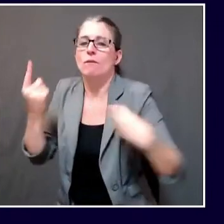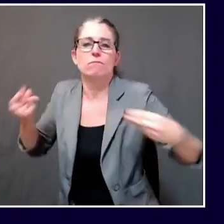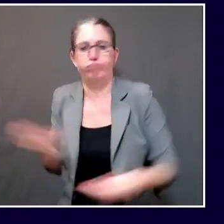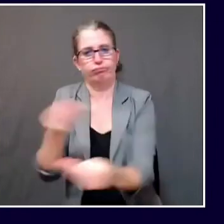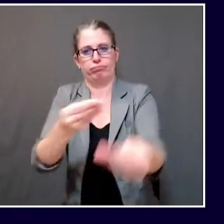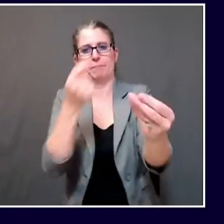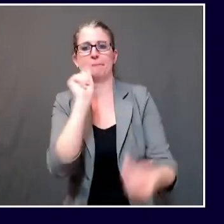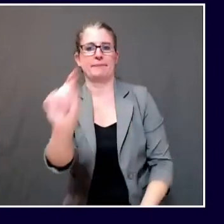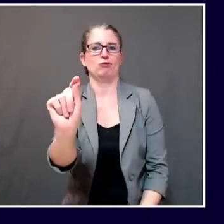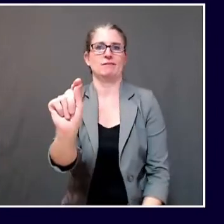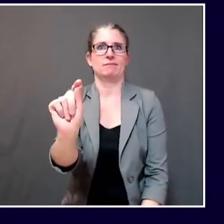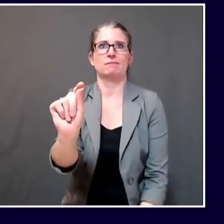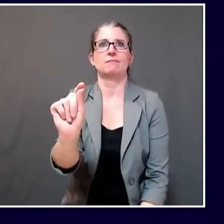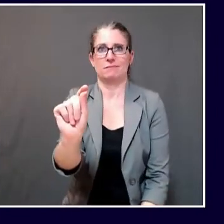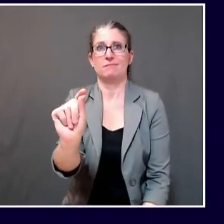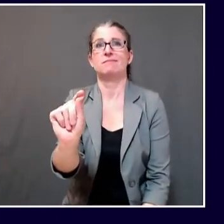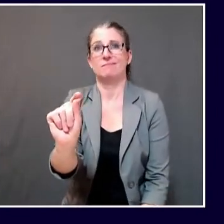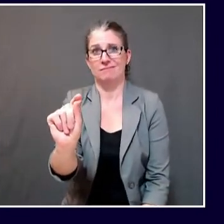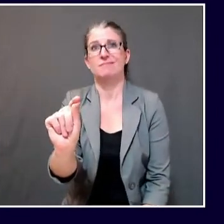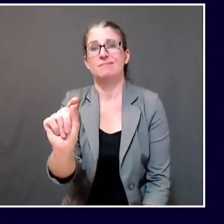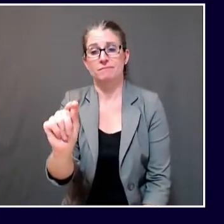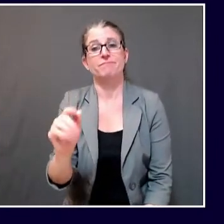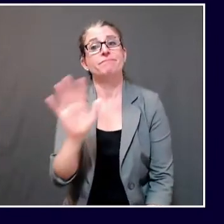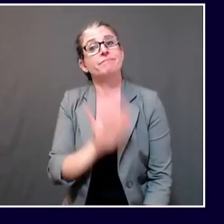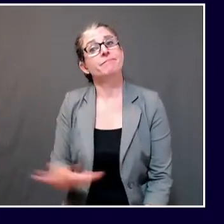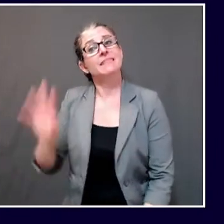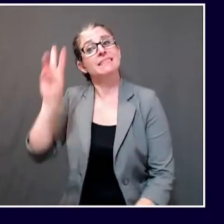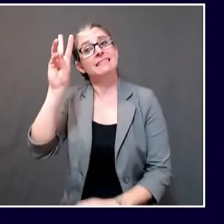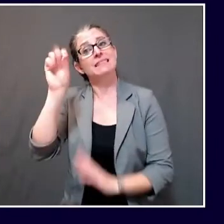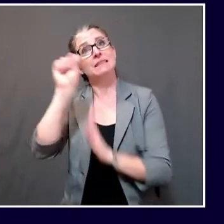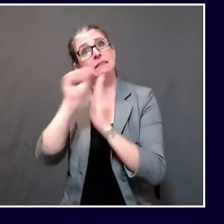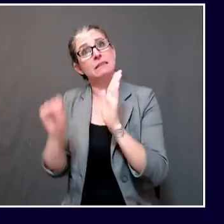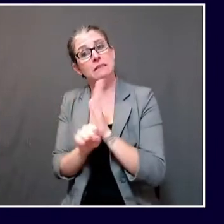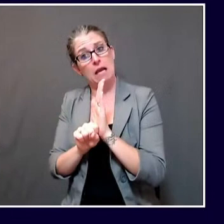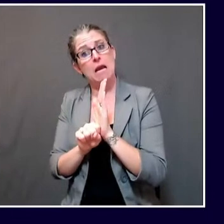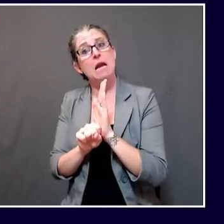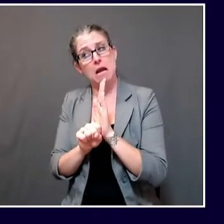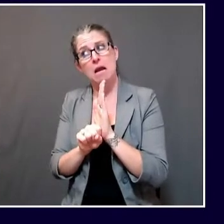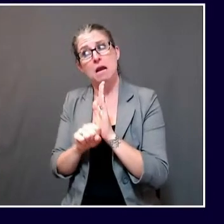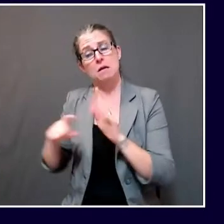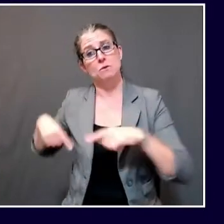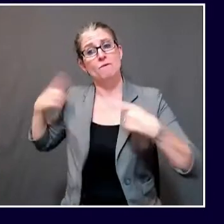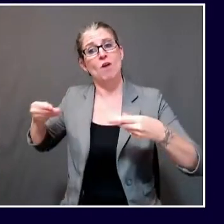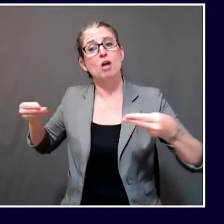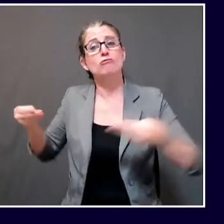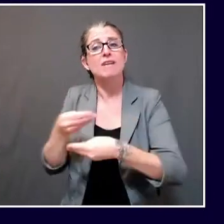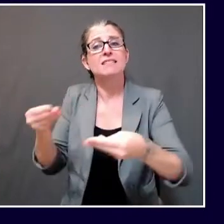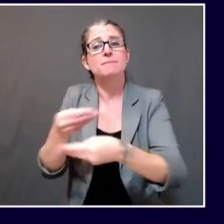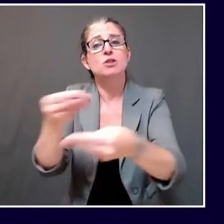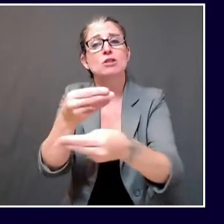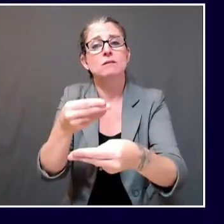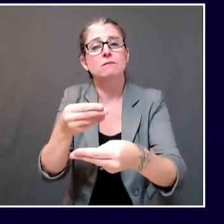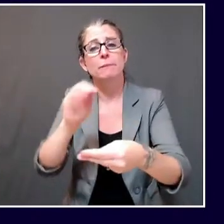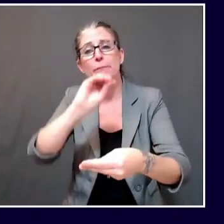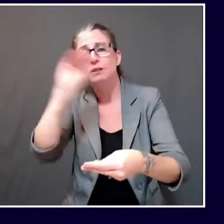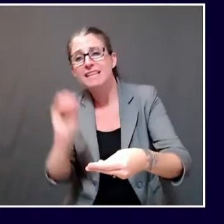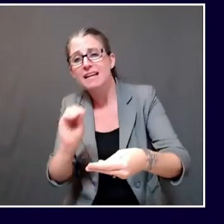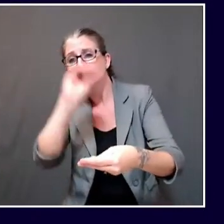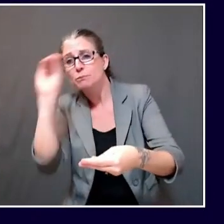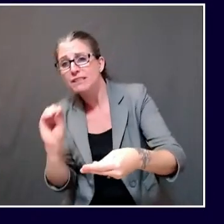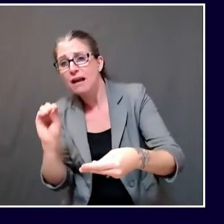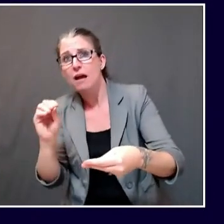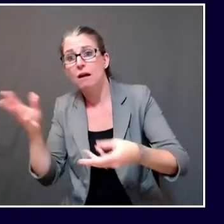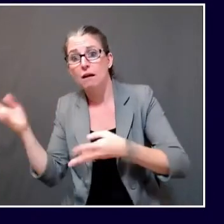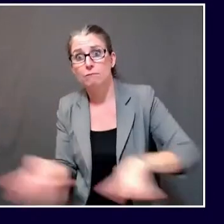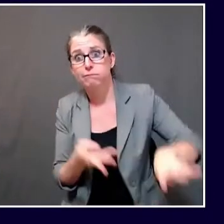degrees of COVID-19 transmission, that those family members get tested before they come. That's really the safest way to